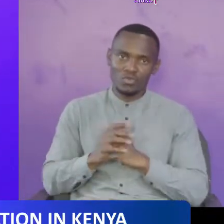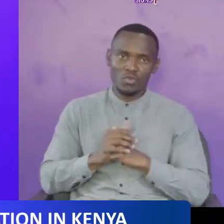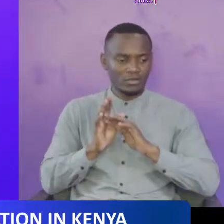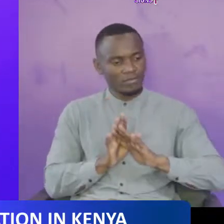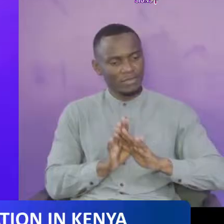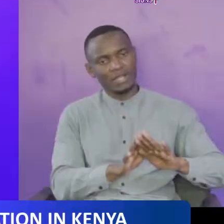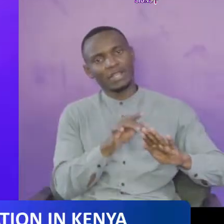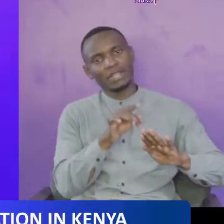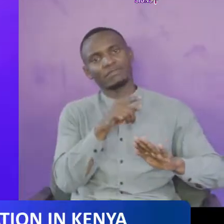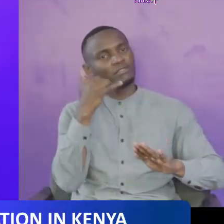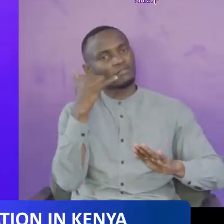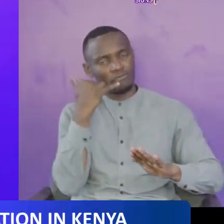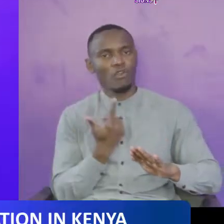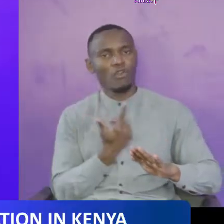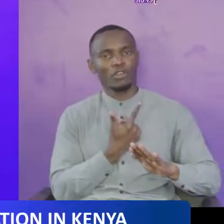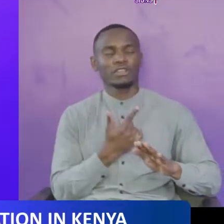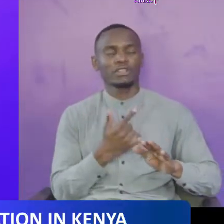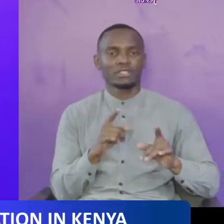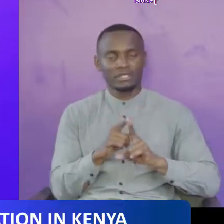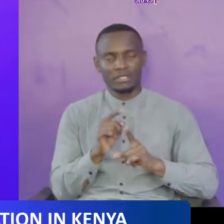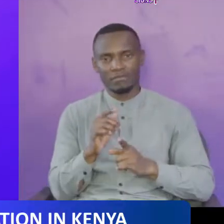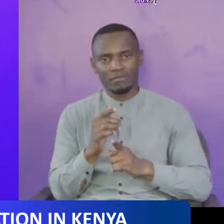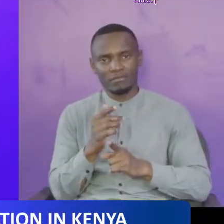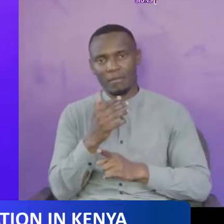this gadget and becoming better.